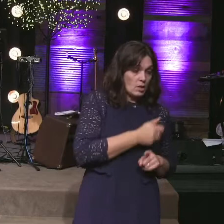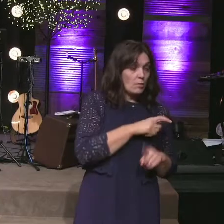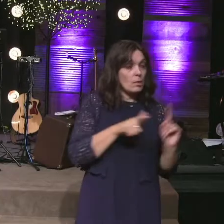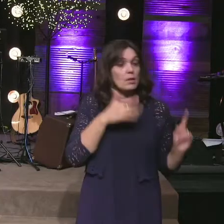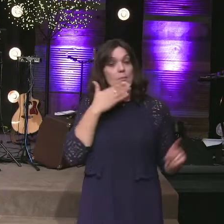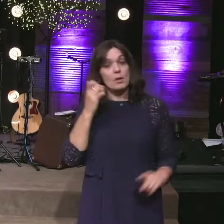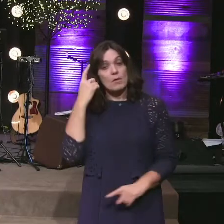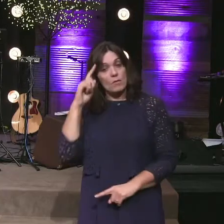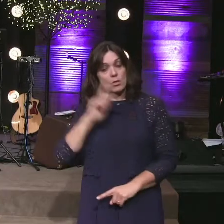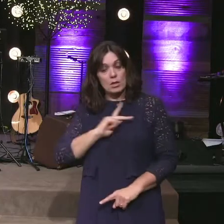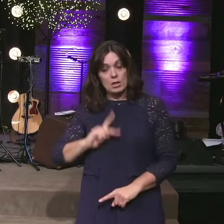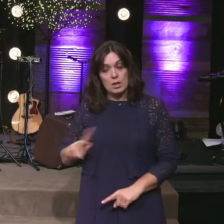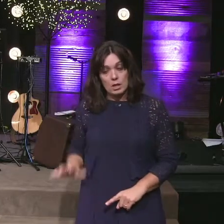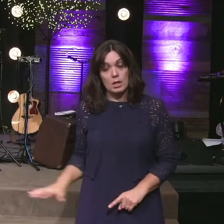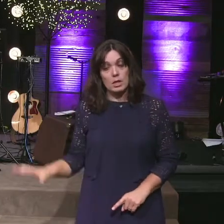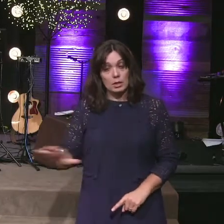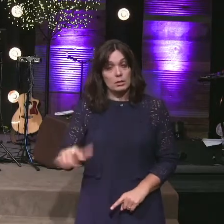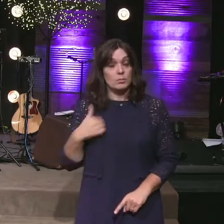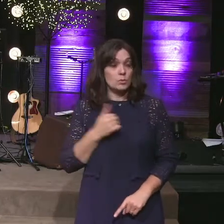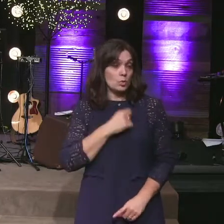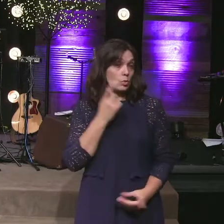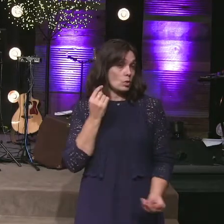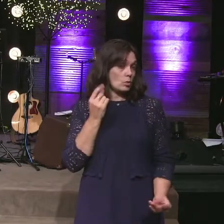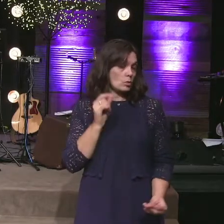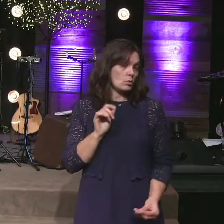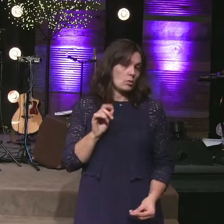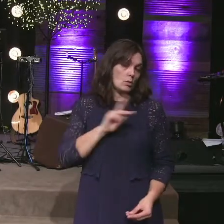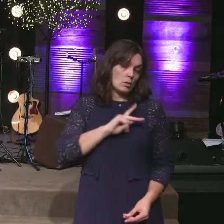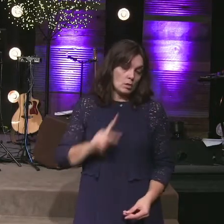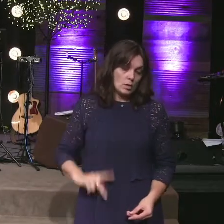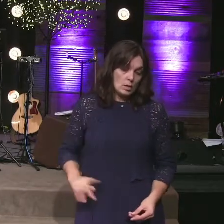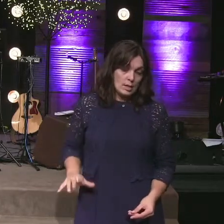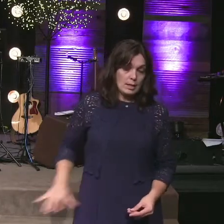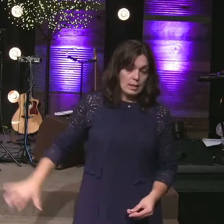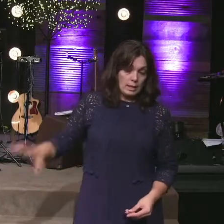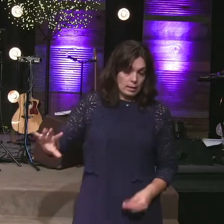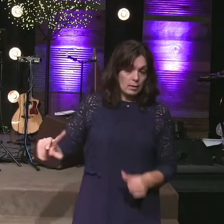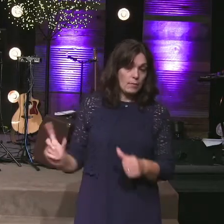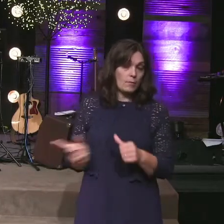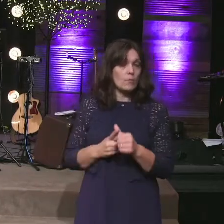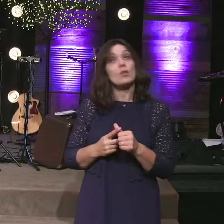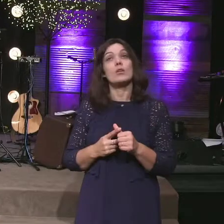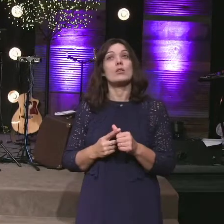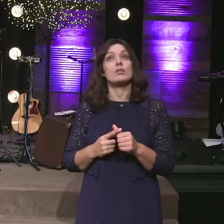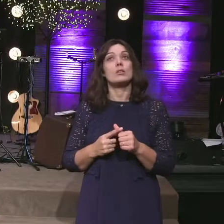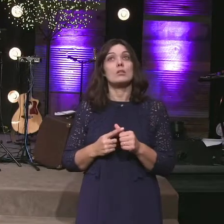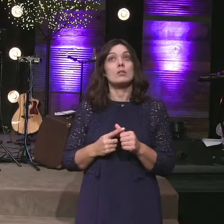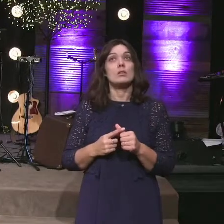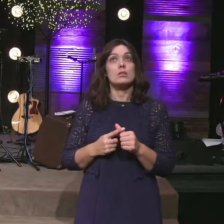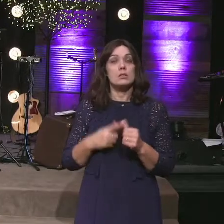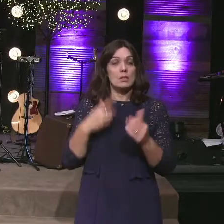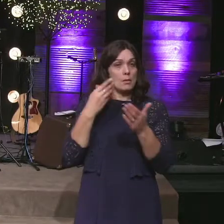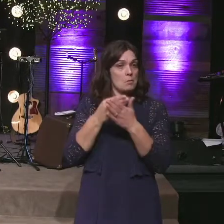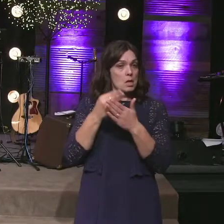we put the kingdom of God ahead of our own aspirations. We took a ginormous cut in pay